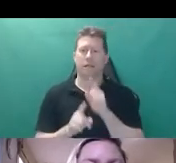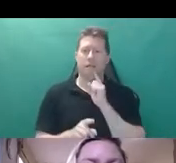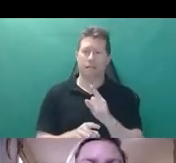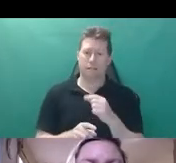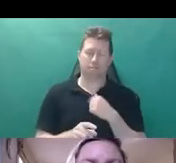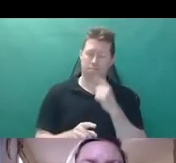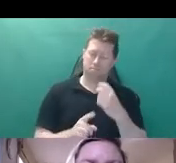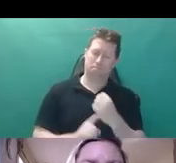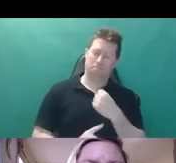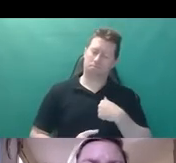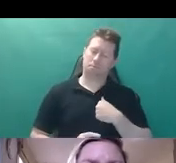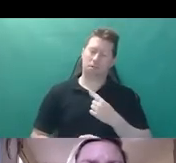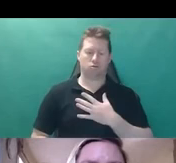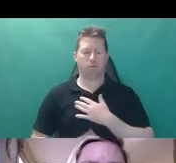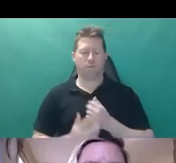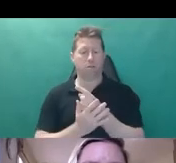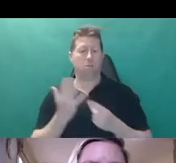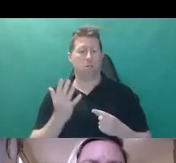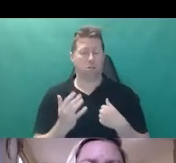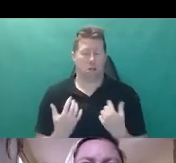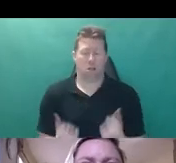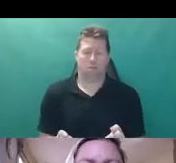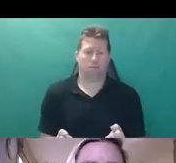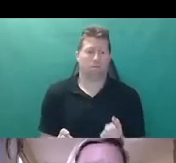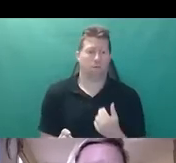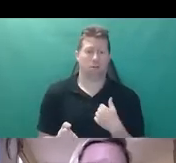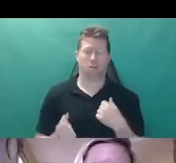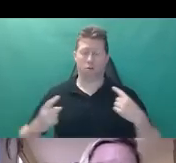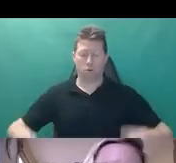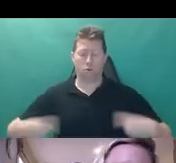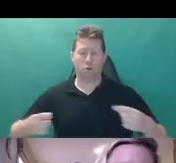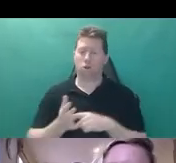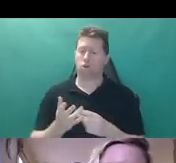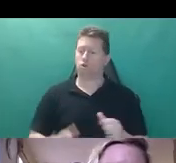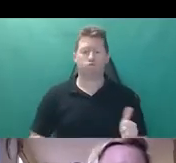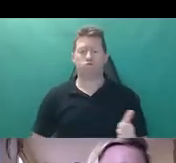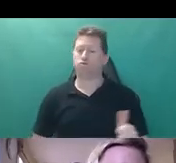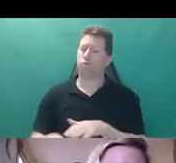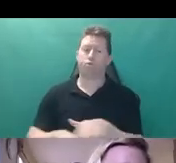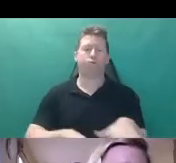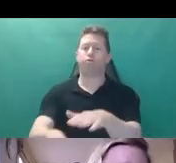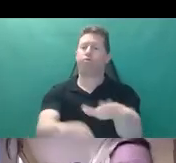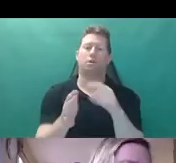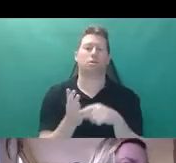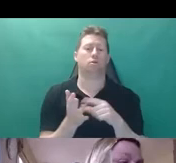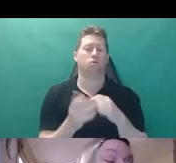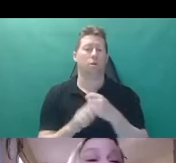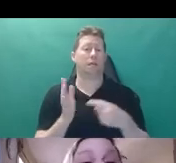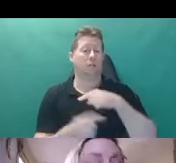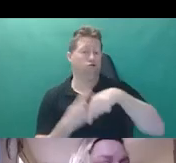disability in the disability community and I utilise a wheelchair for mobility. So